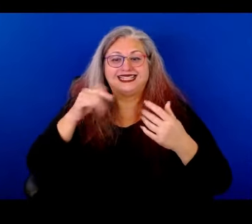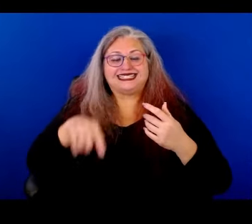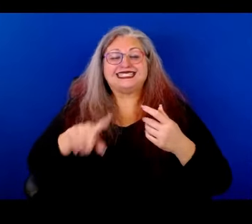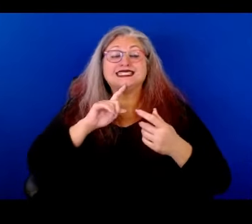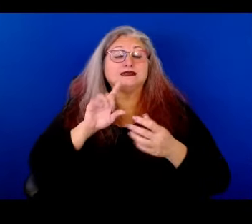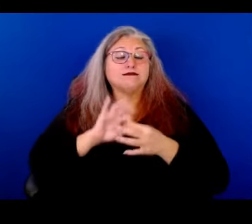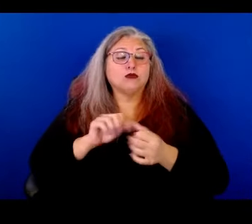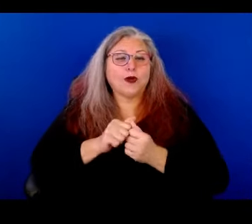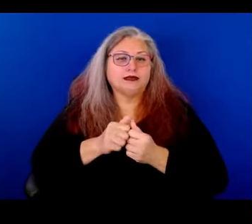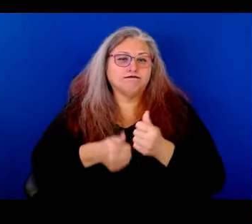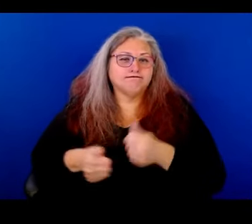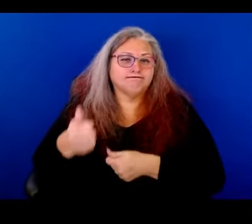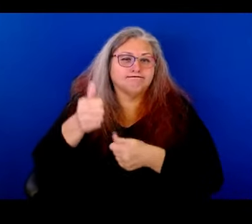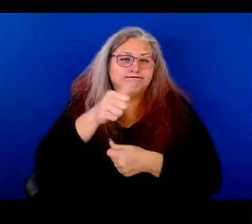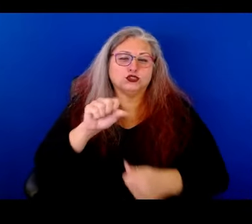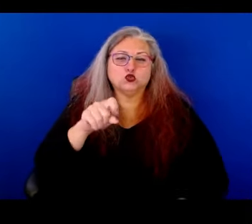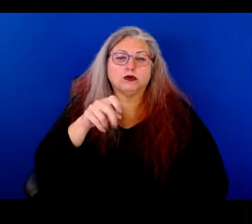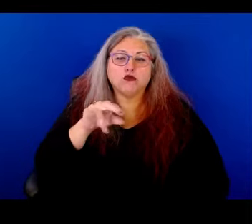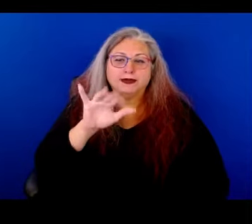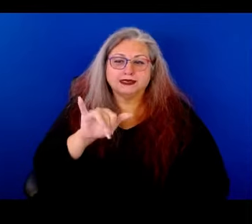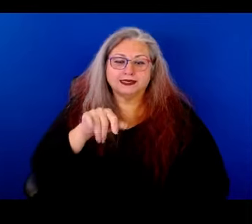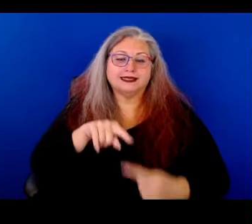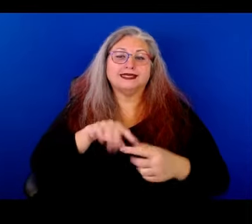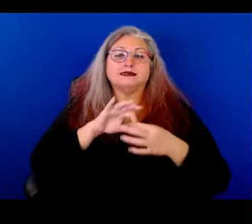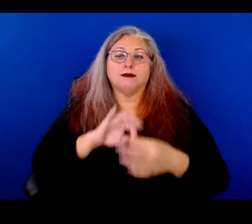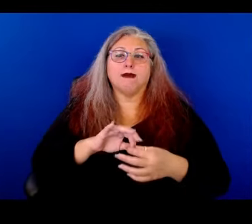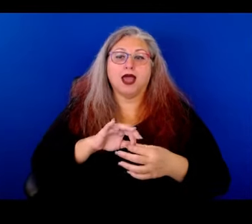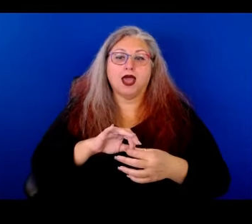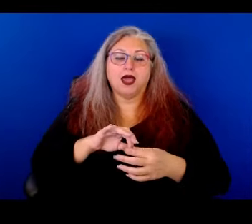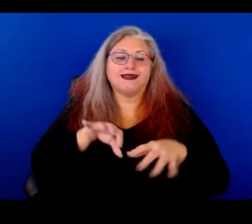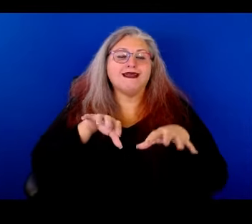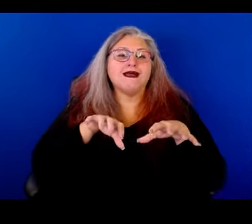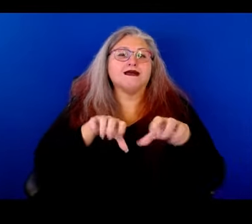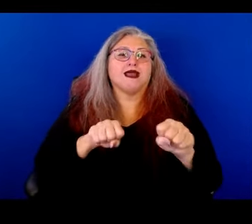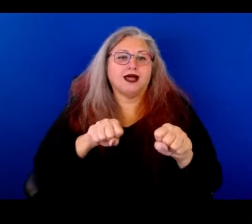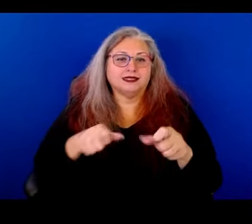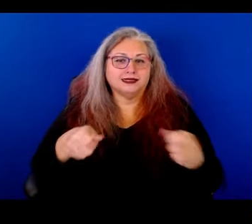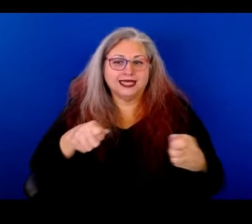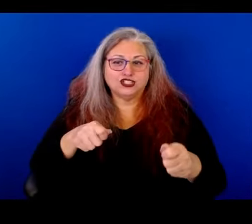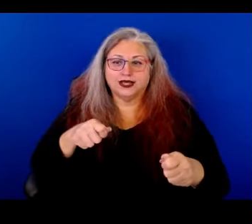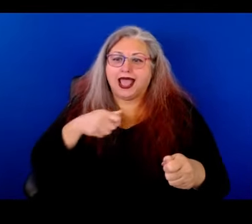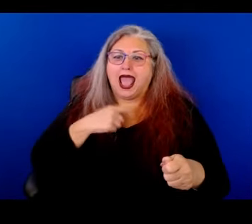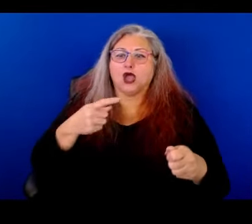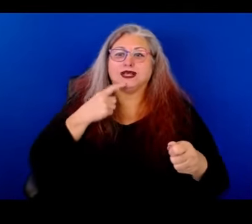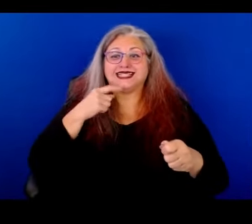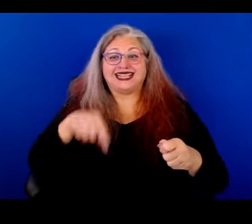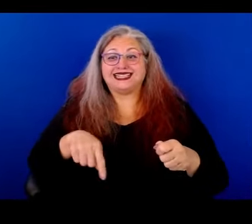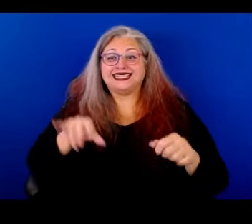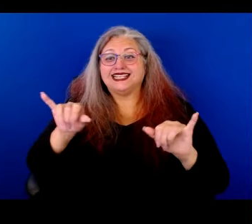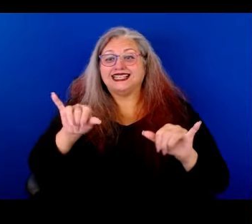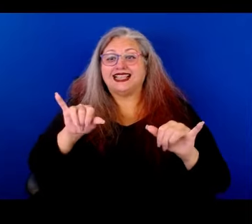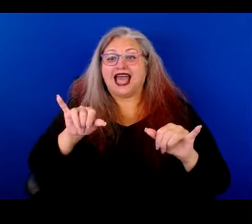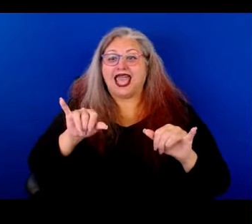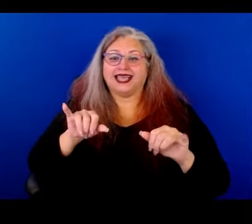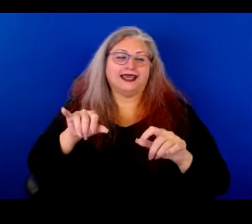about supremacy. This is about colonization. I always say this is like